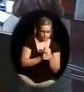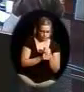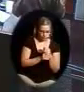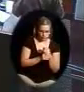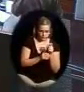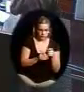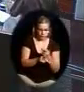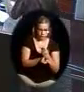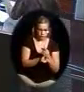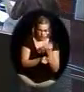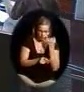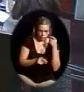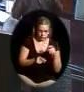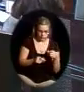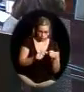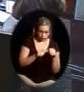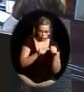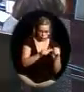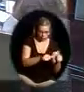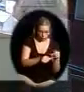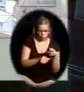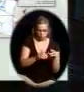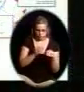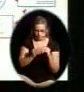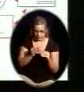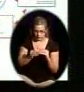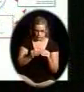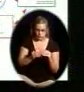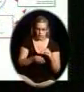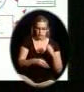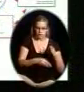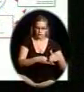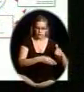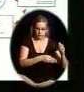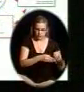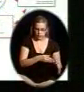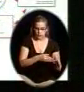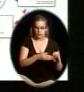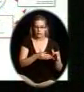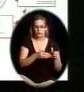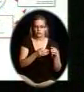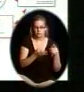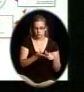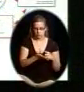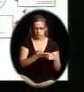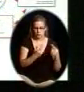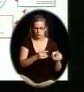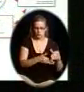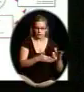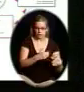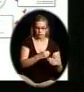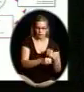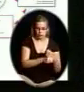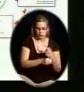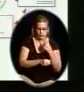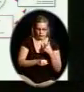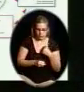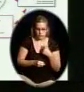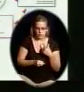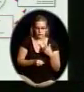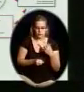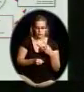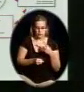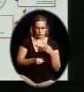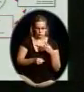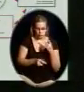decide if we need to go on or correct course, and at the end of initiative, oftentimes at the end of the year, data that tells us are we on the right track.